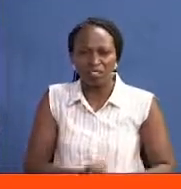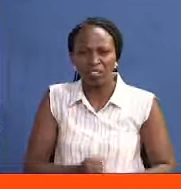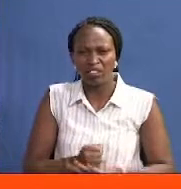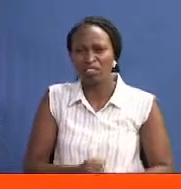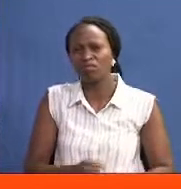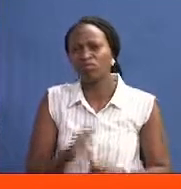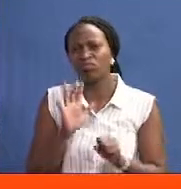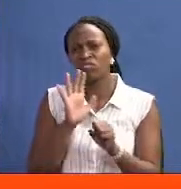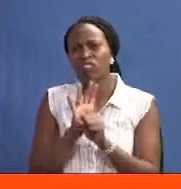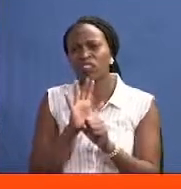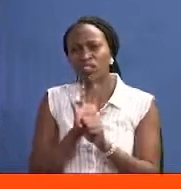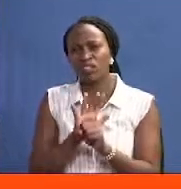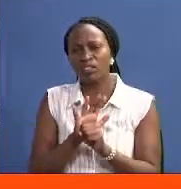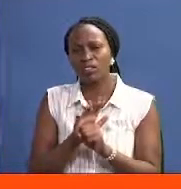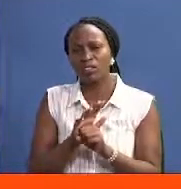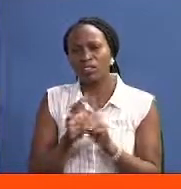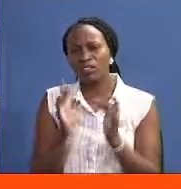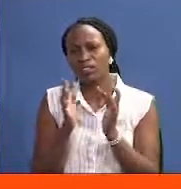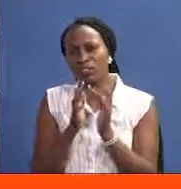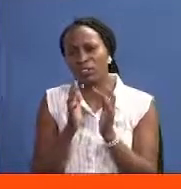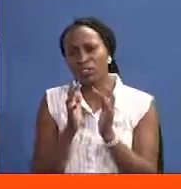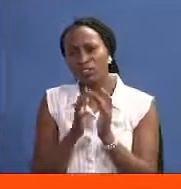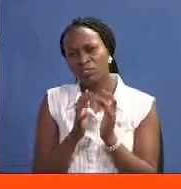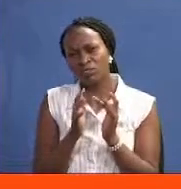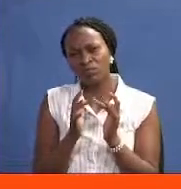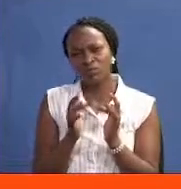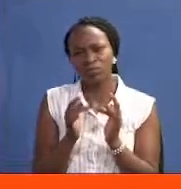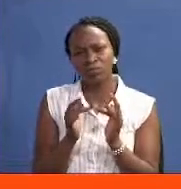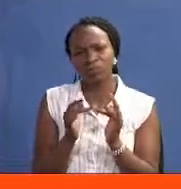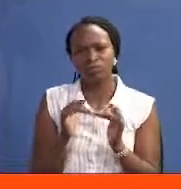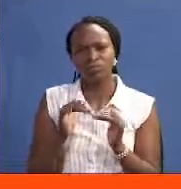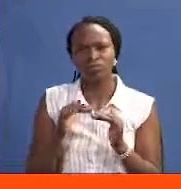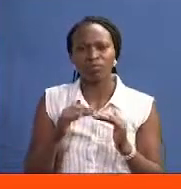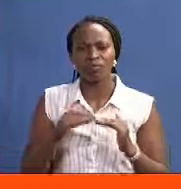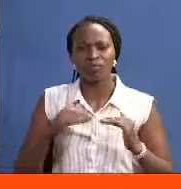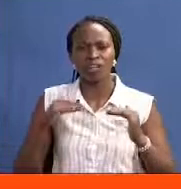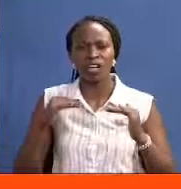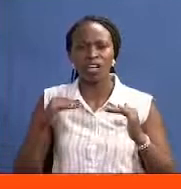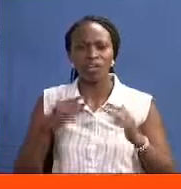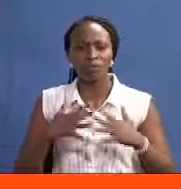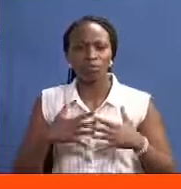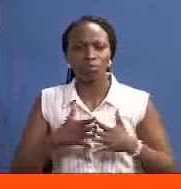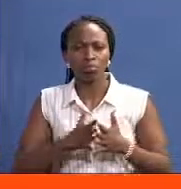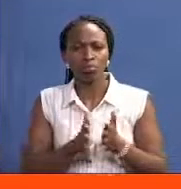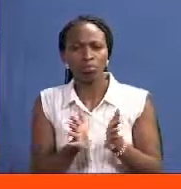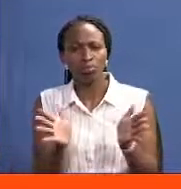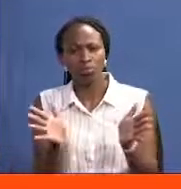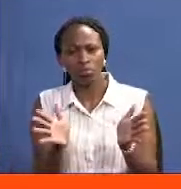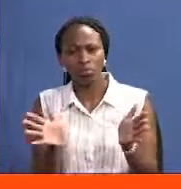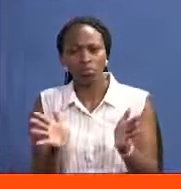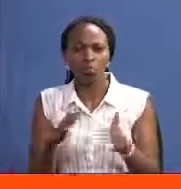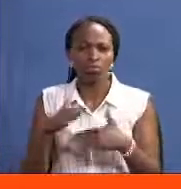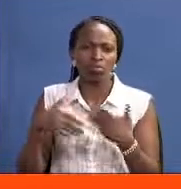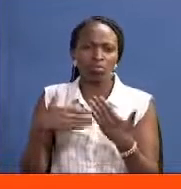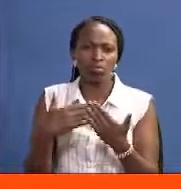what happens on social media, and the fact that you've said that the floodgates are open and now everyone is now, you know,